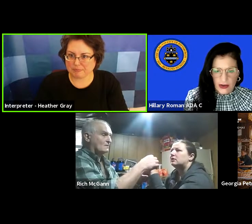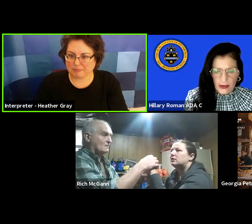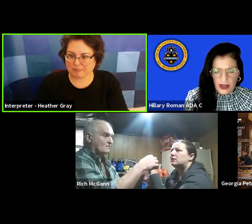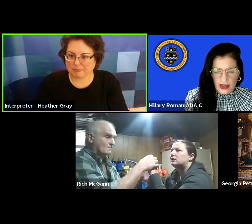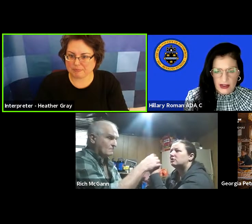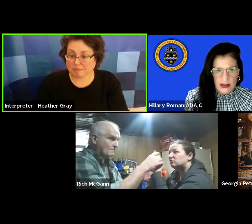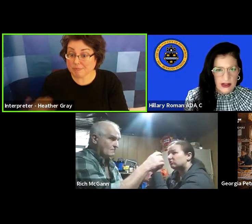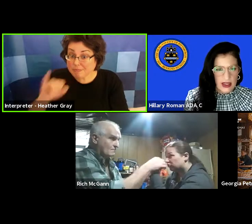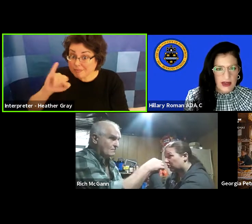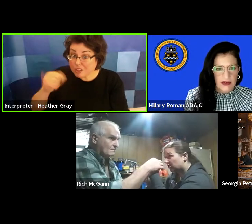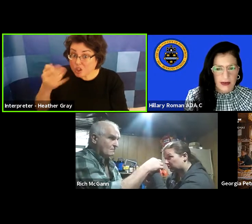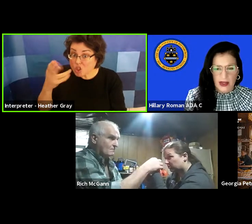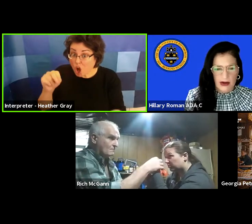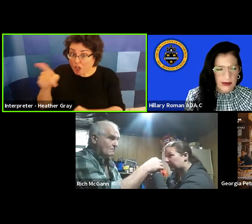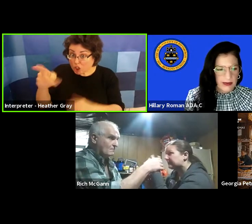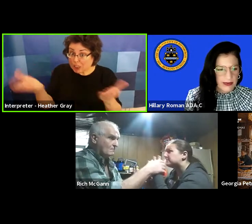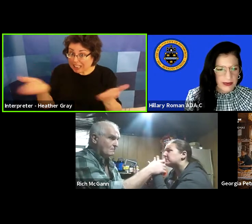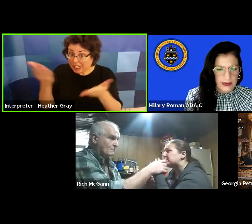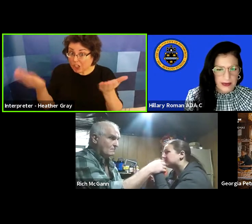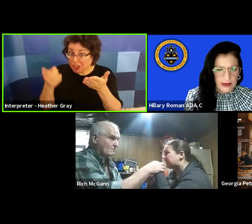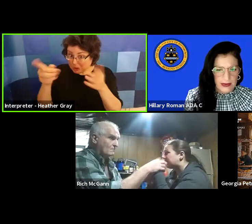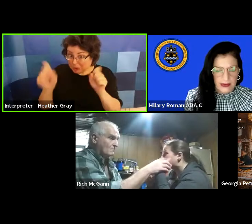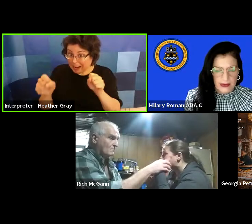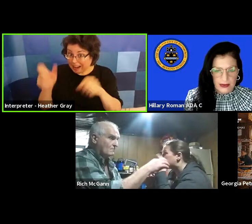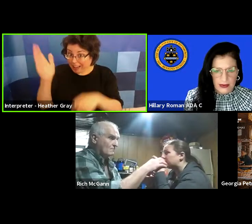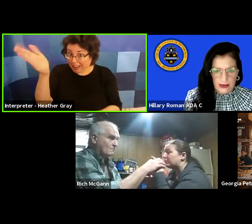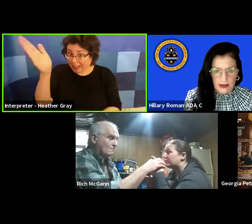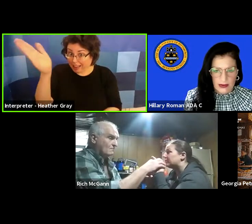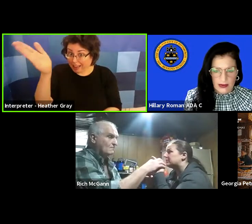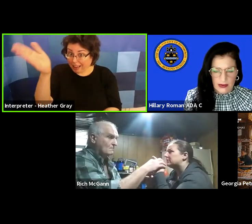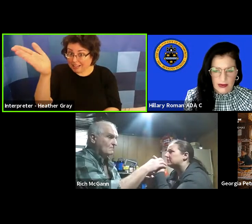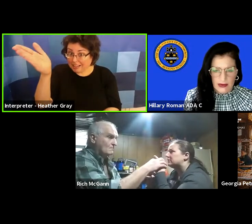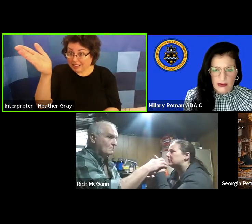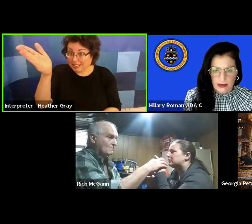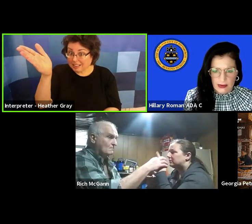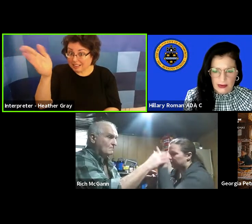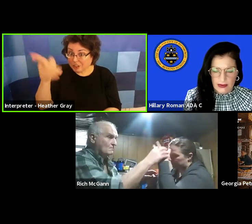John, are you able to take it from here?